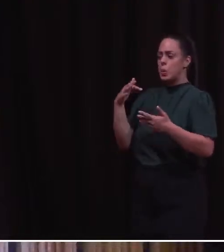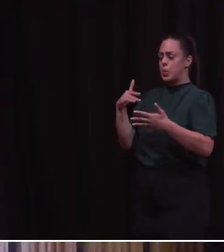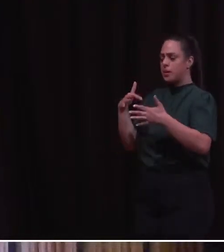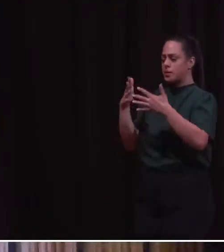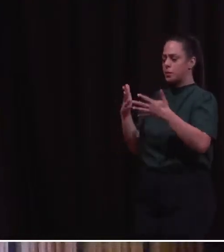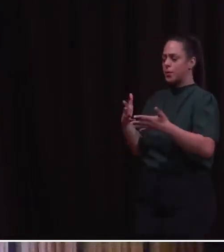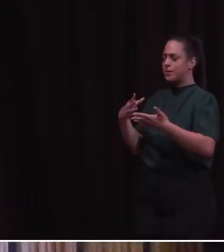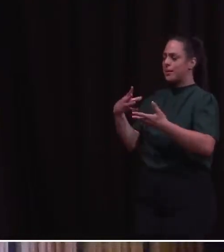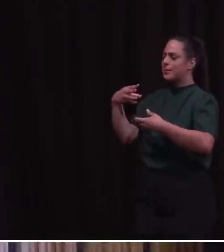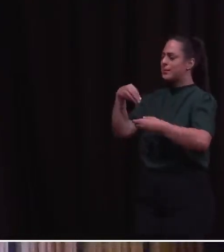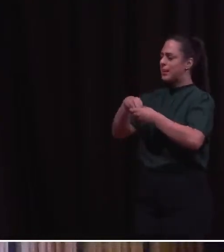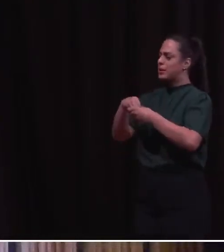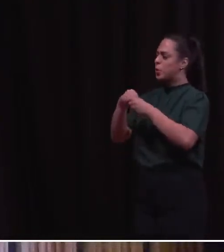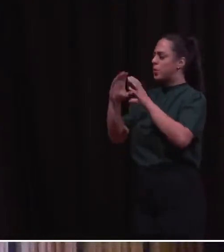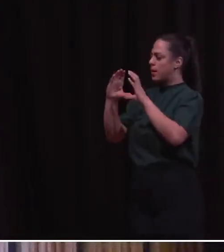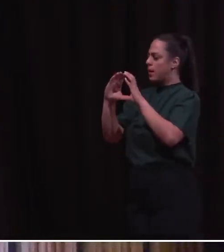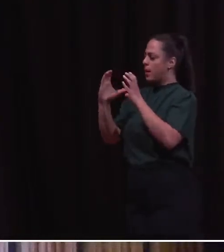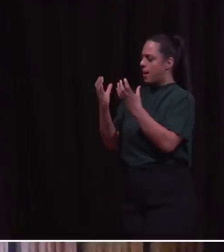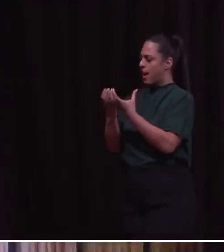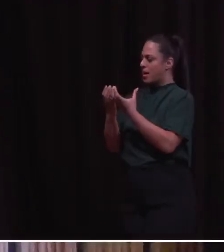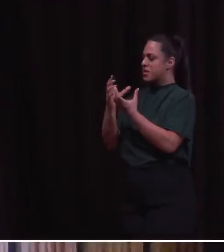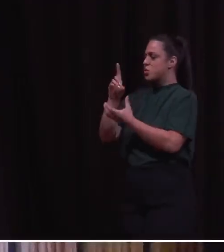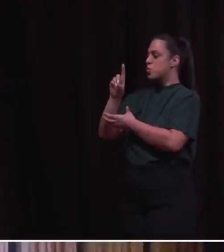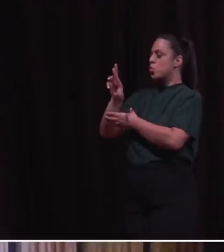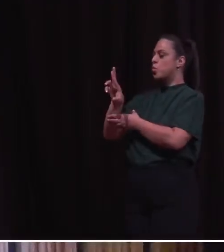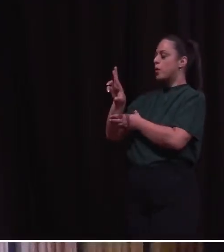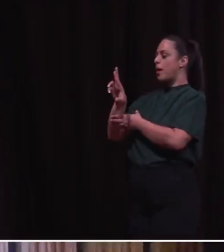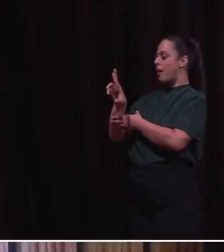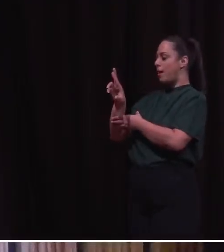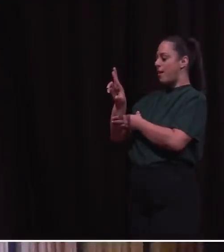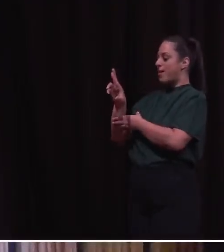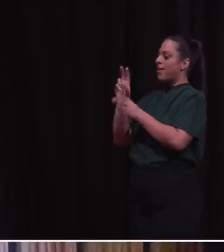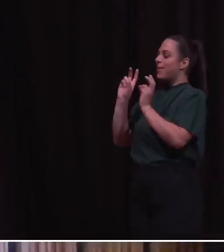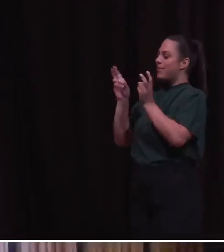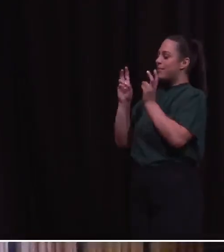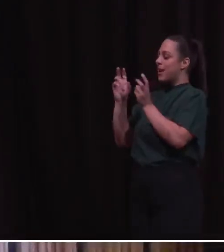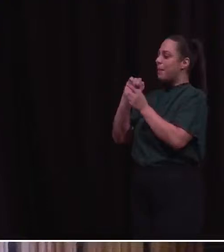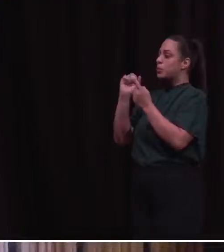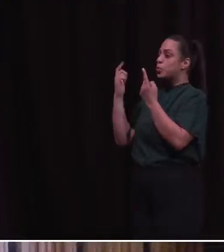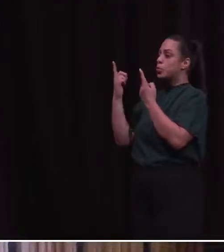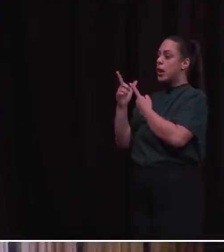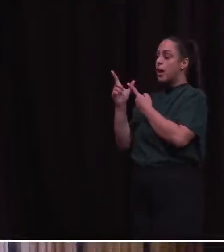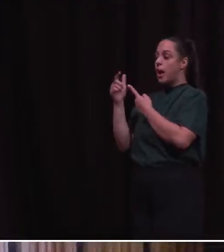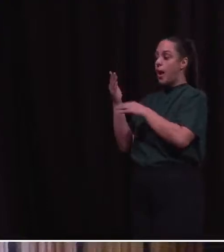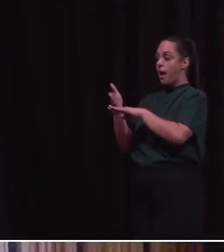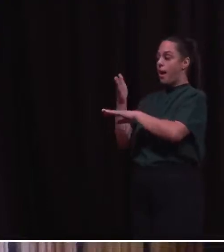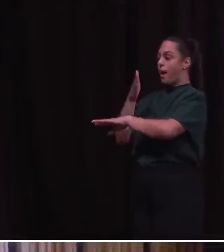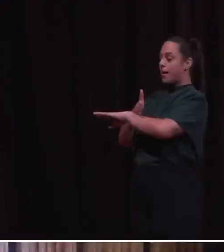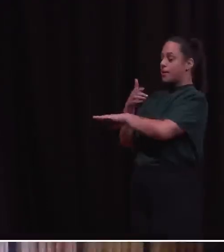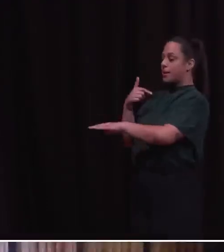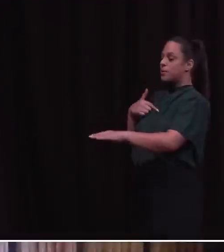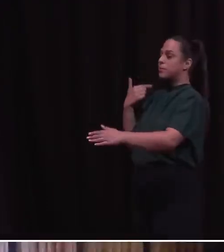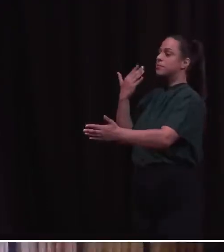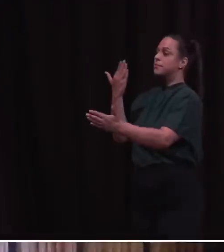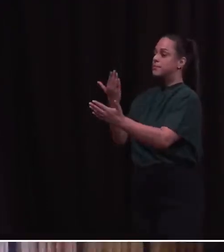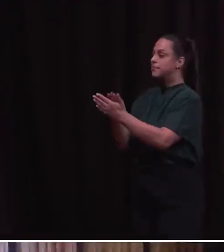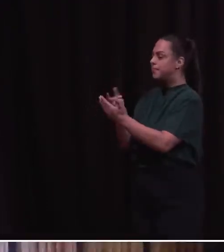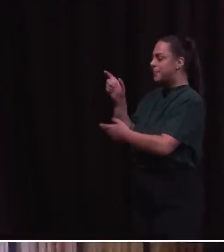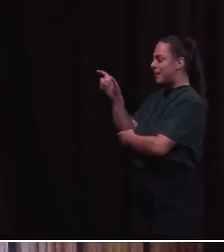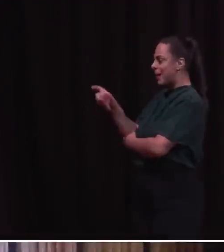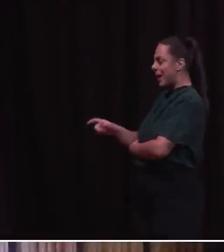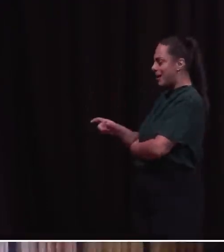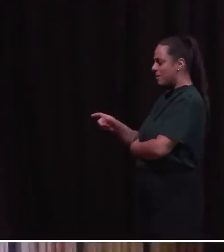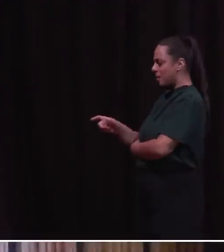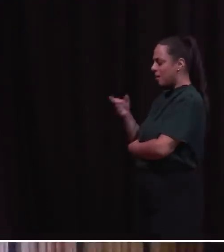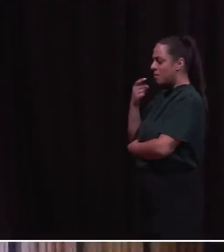a nurse before she came to study sociology, and she was looking at how pain medication is